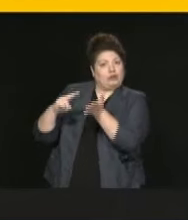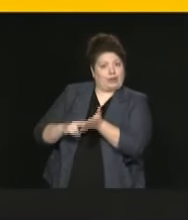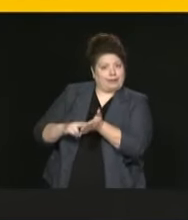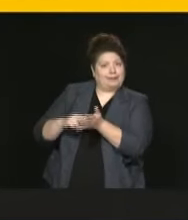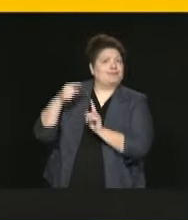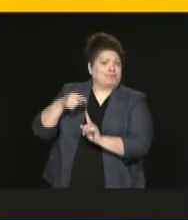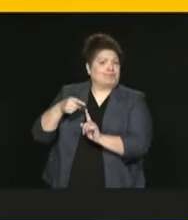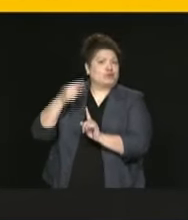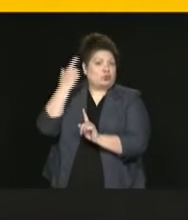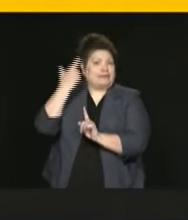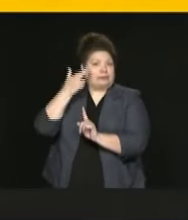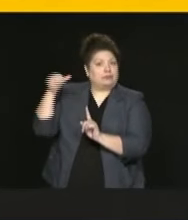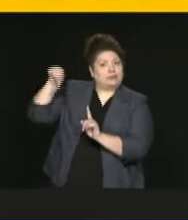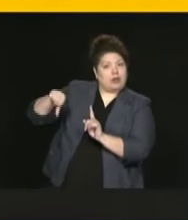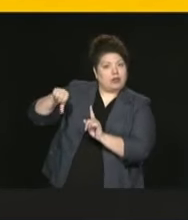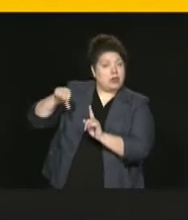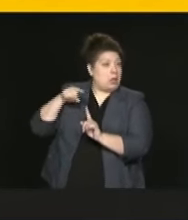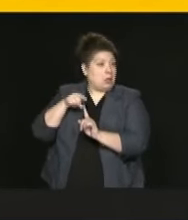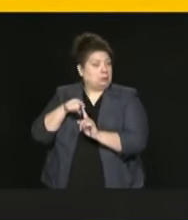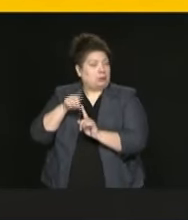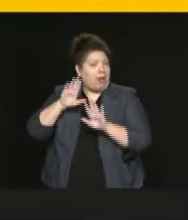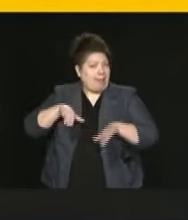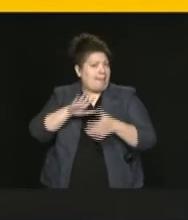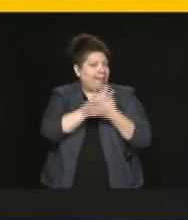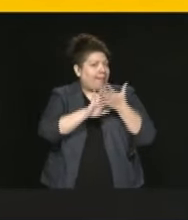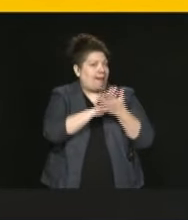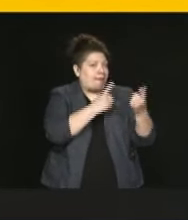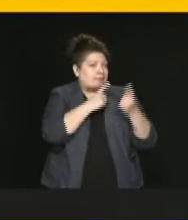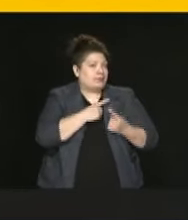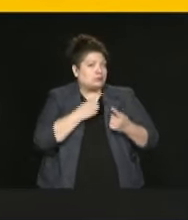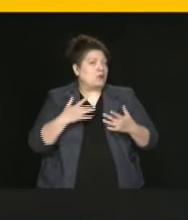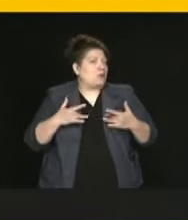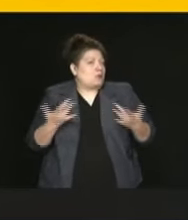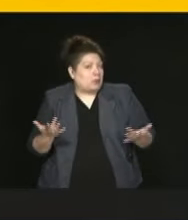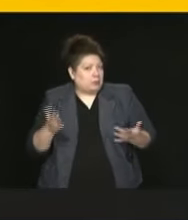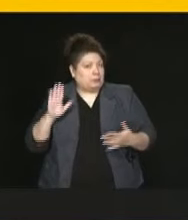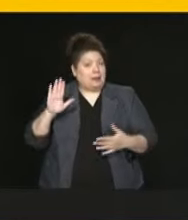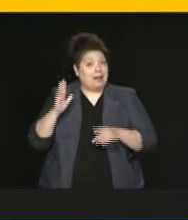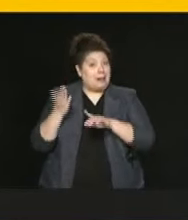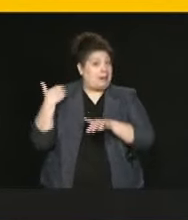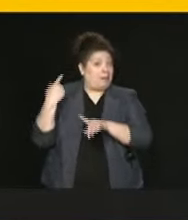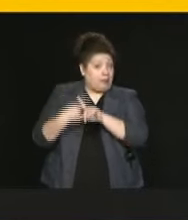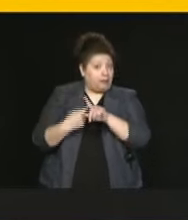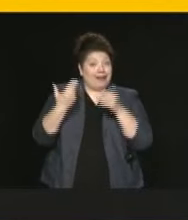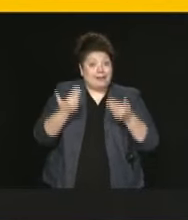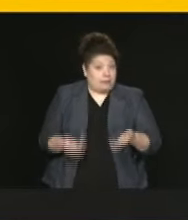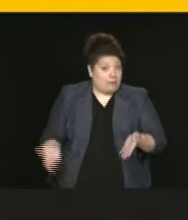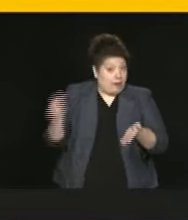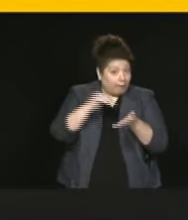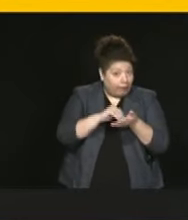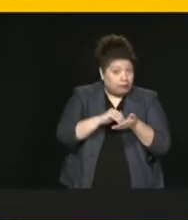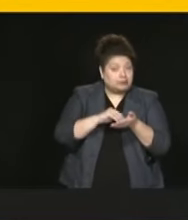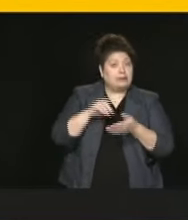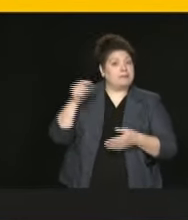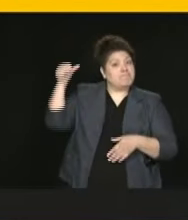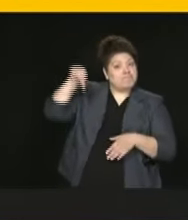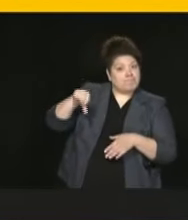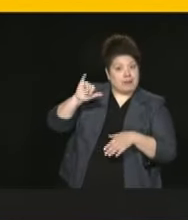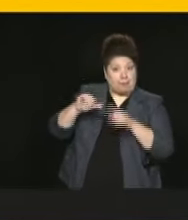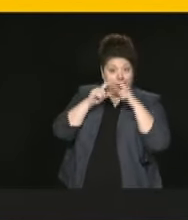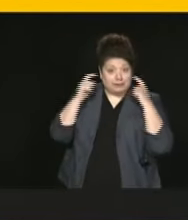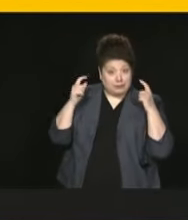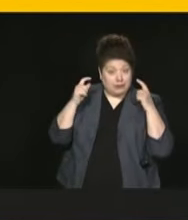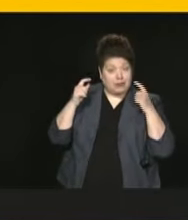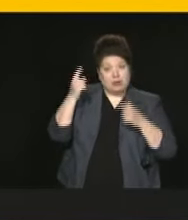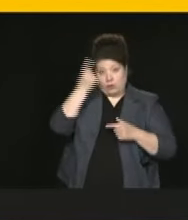there. Now there are 8 million more masks that have been rejected. Can you give a clear answer about why Canada is rejecting these masks and